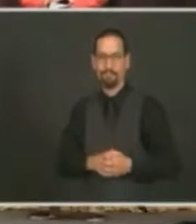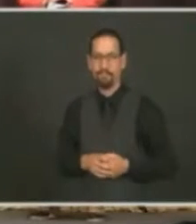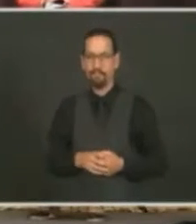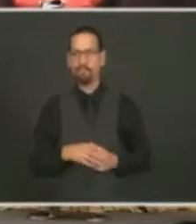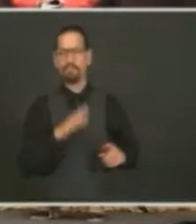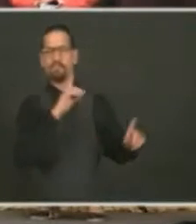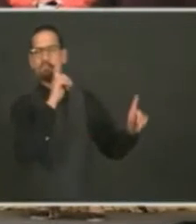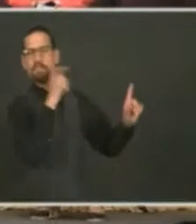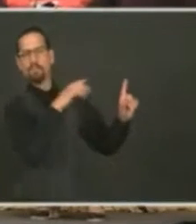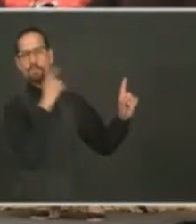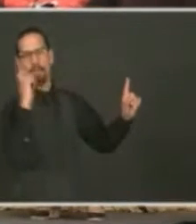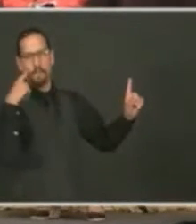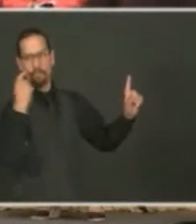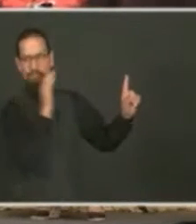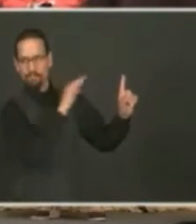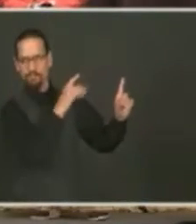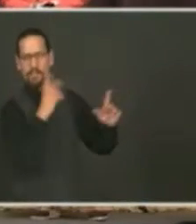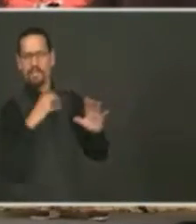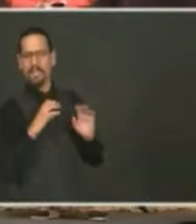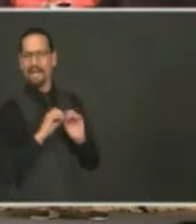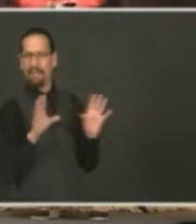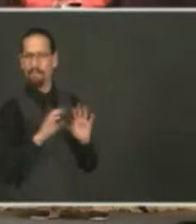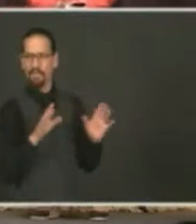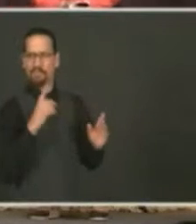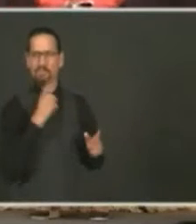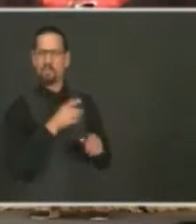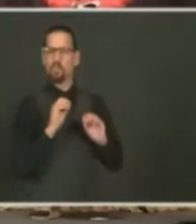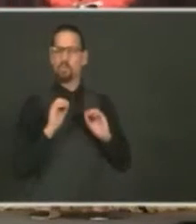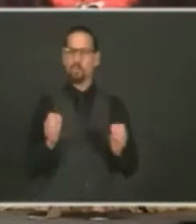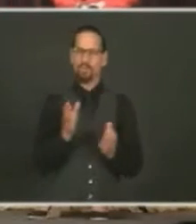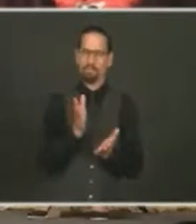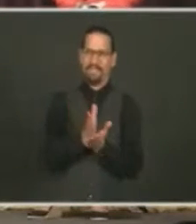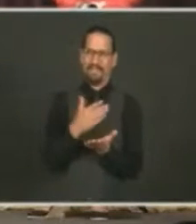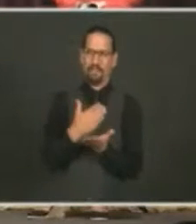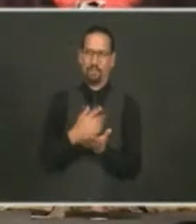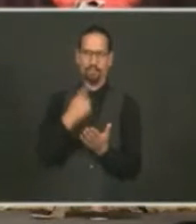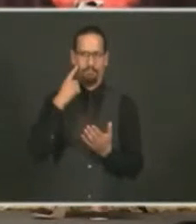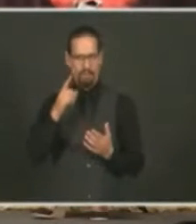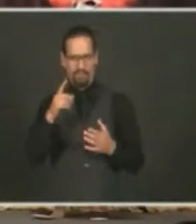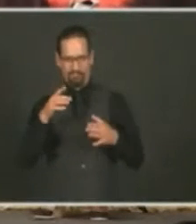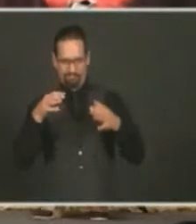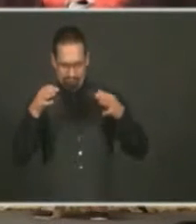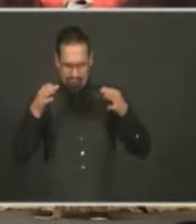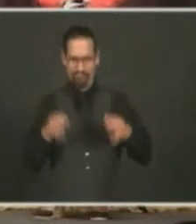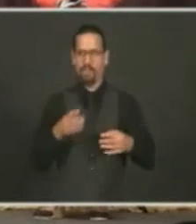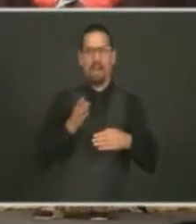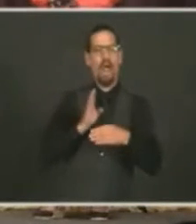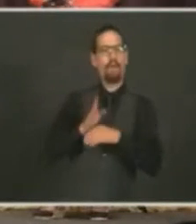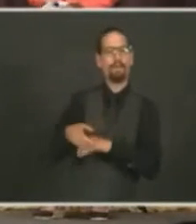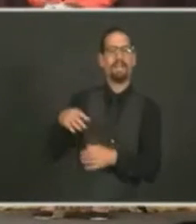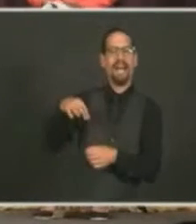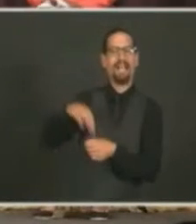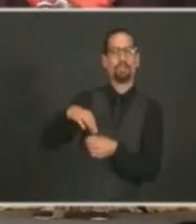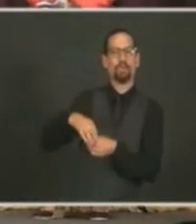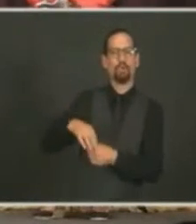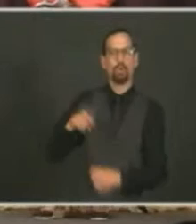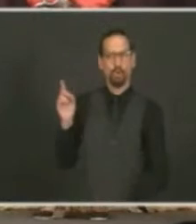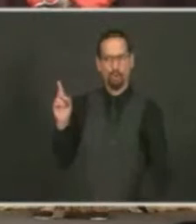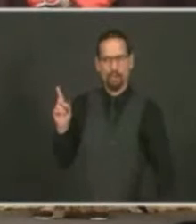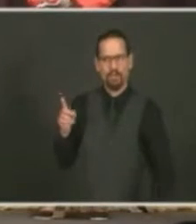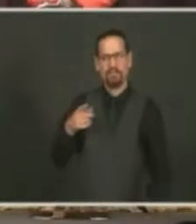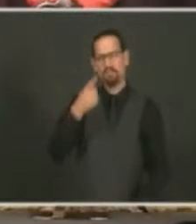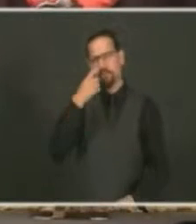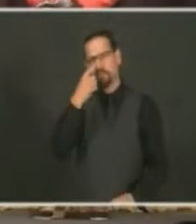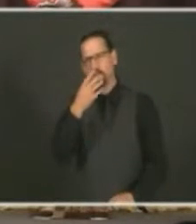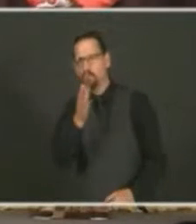that there won't be a budget decision until after the election, we're already there, but could you characterize the dialogue you've had or may not have had